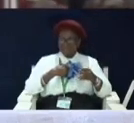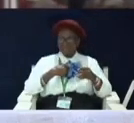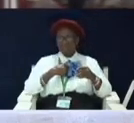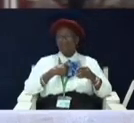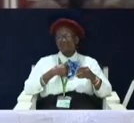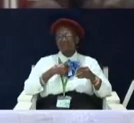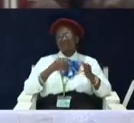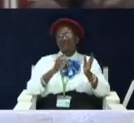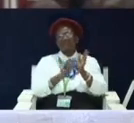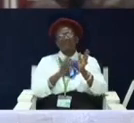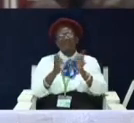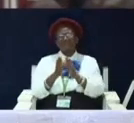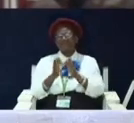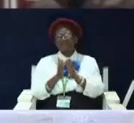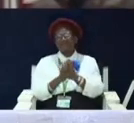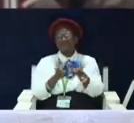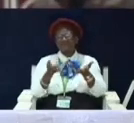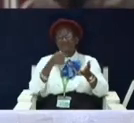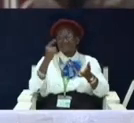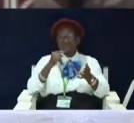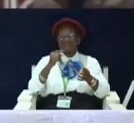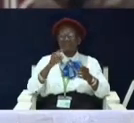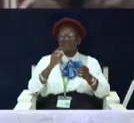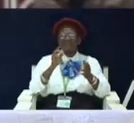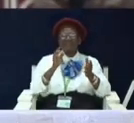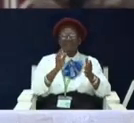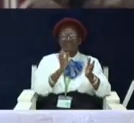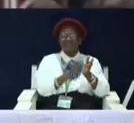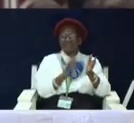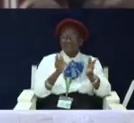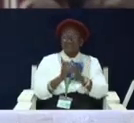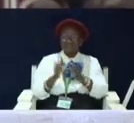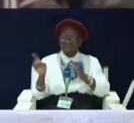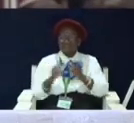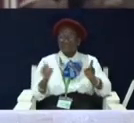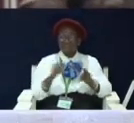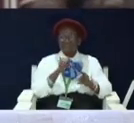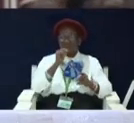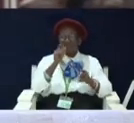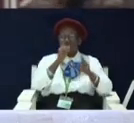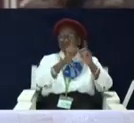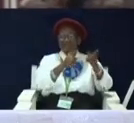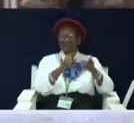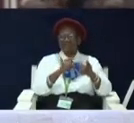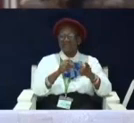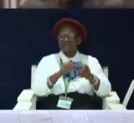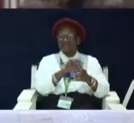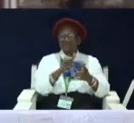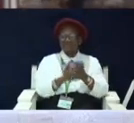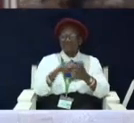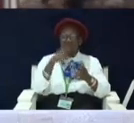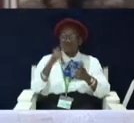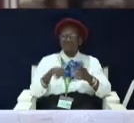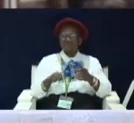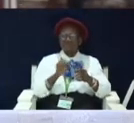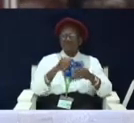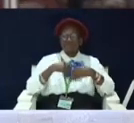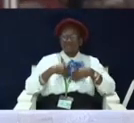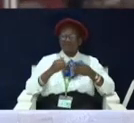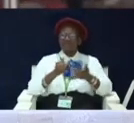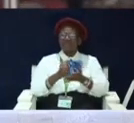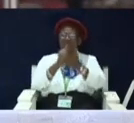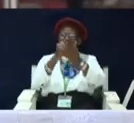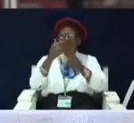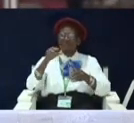Bible said, Jesus didn't answer. Jesus, and those who should have helped the woman told the